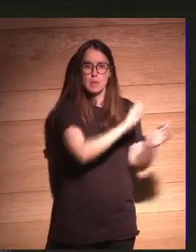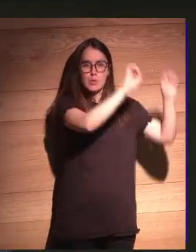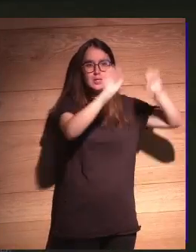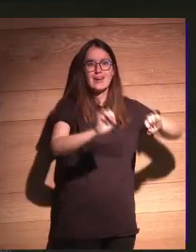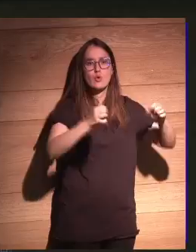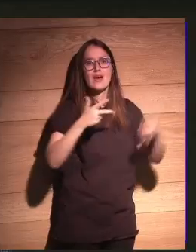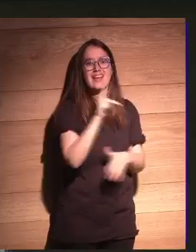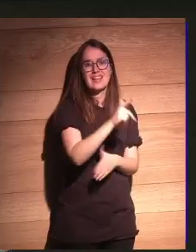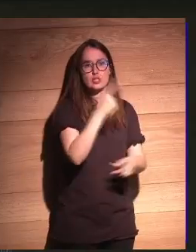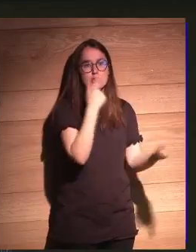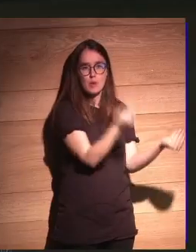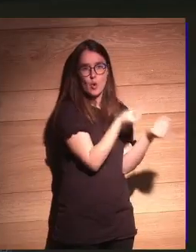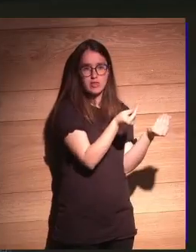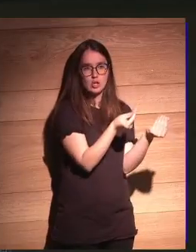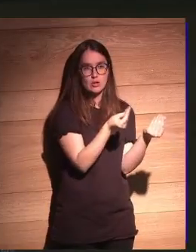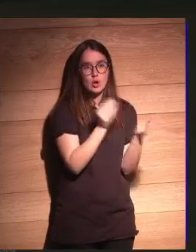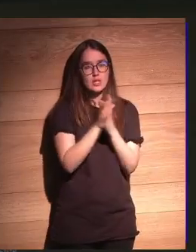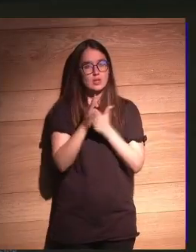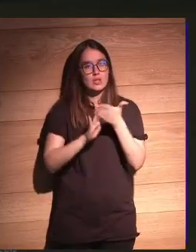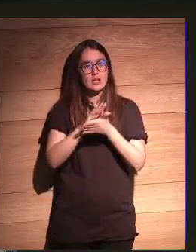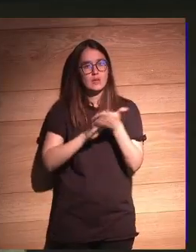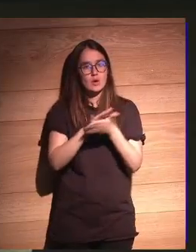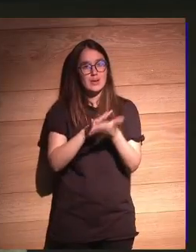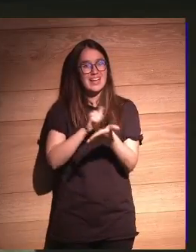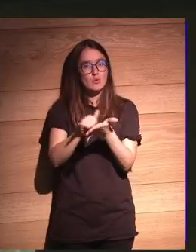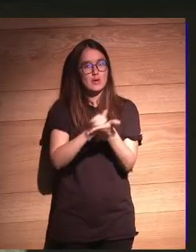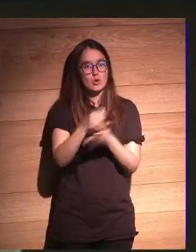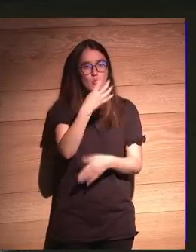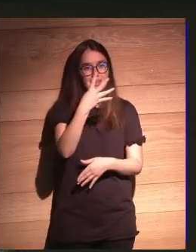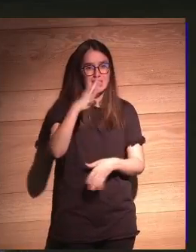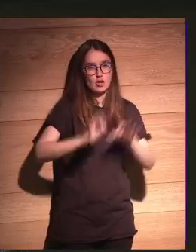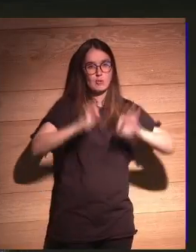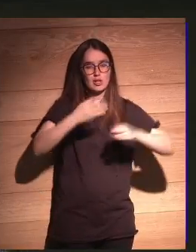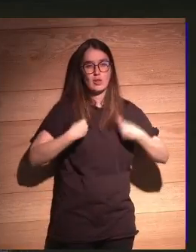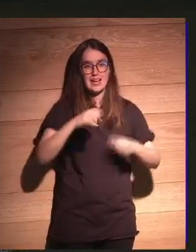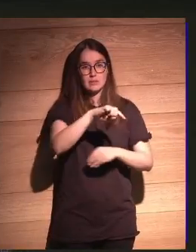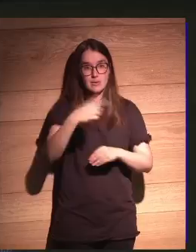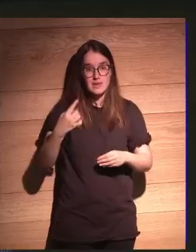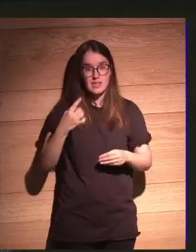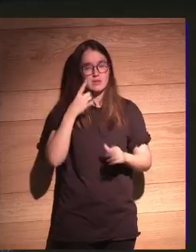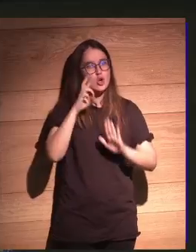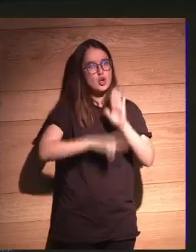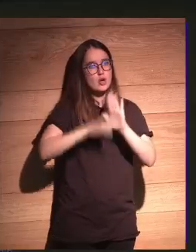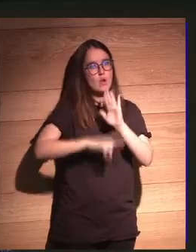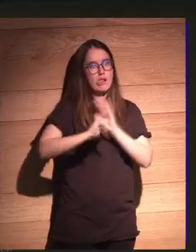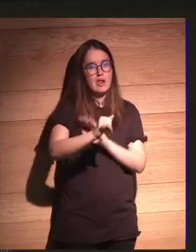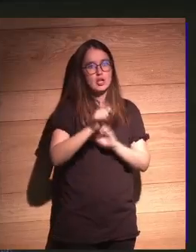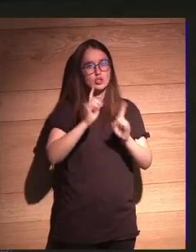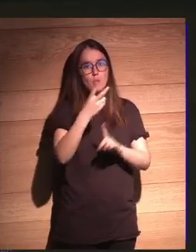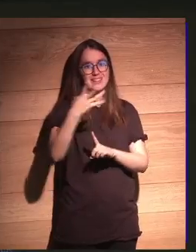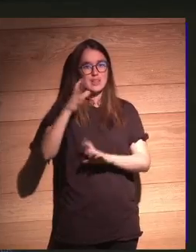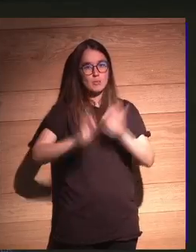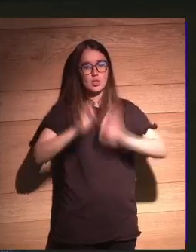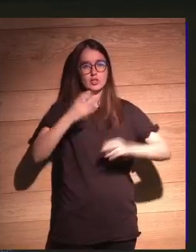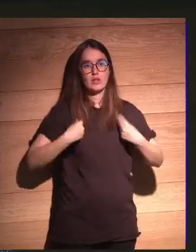is guaranteeing the right to speculate. In the book, when they talk that in New York, 45% of households are regulated, and